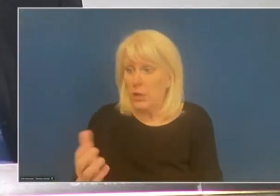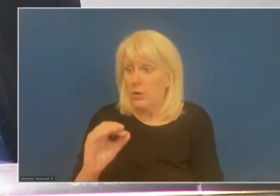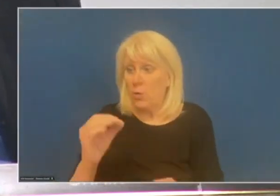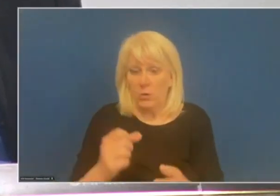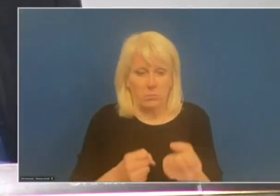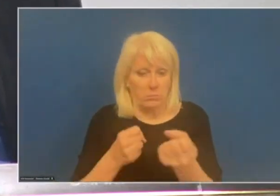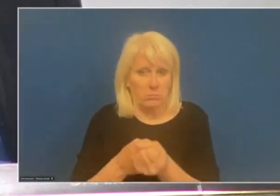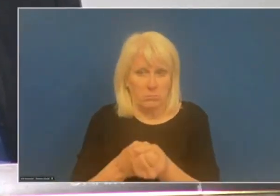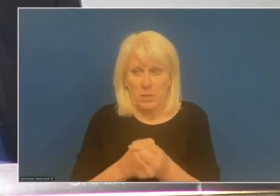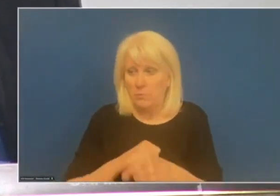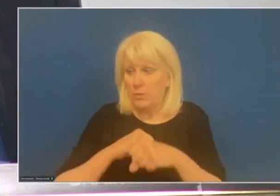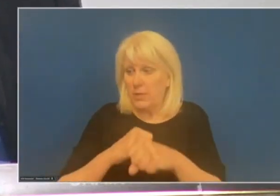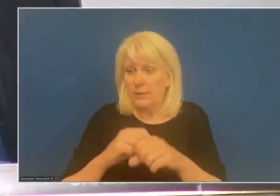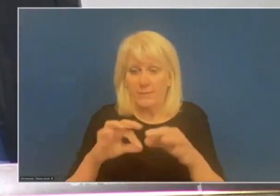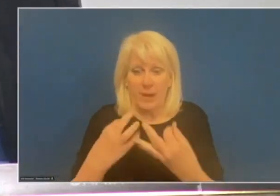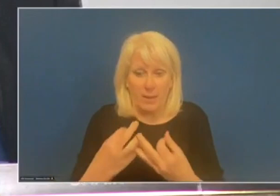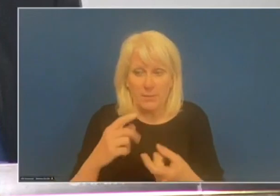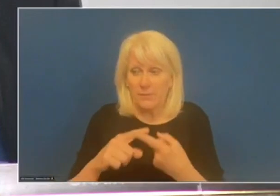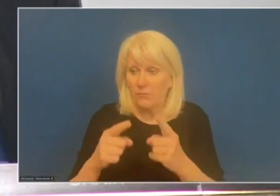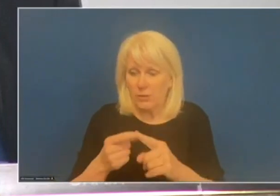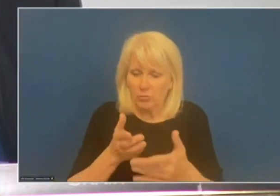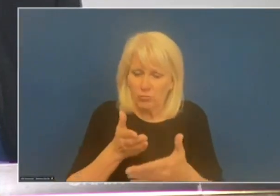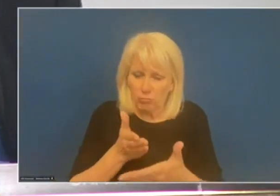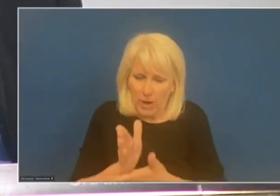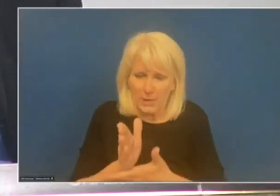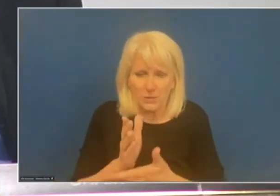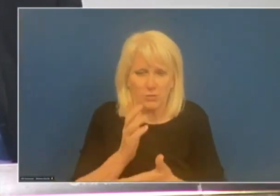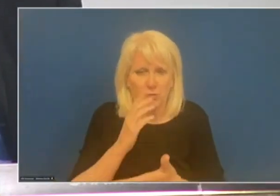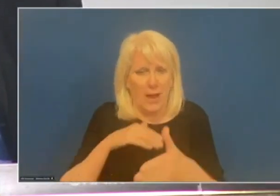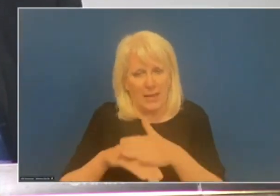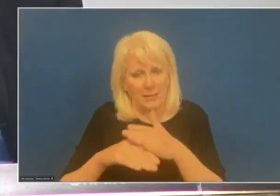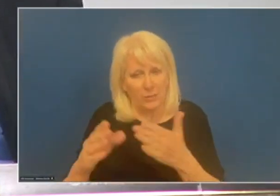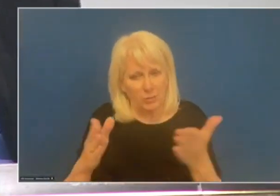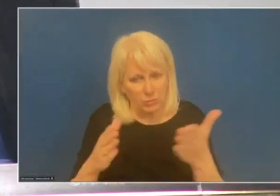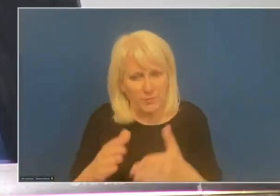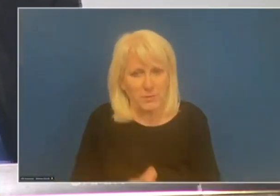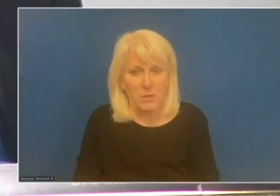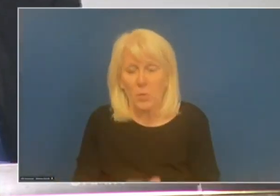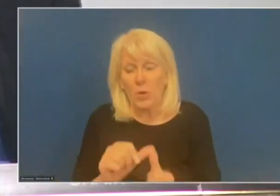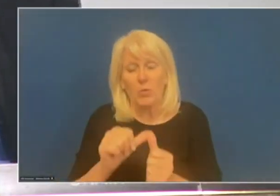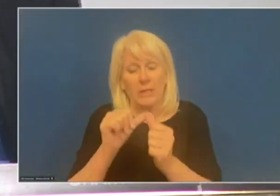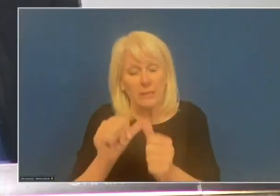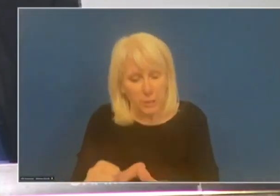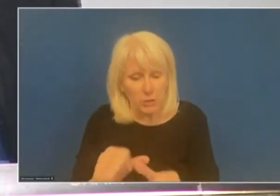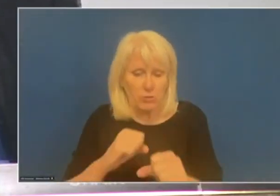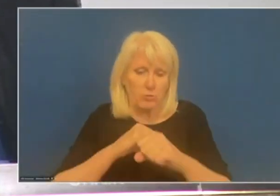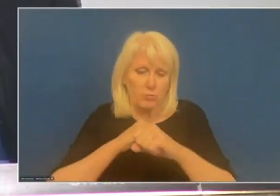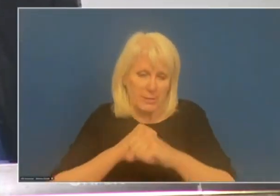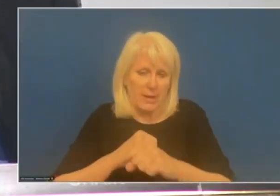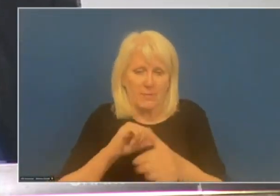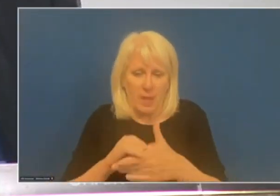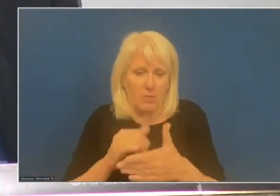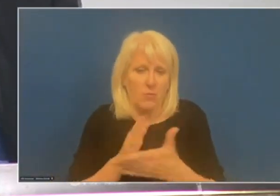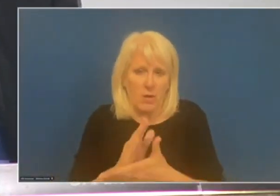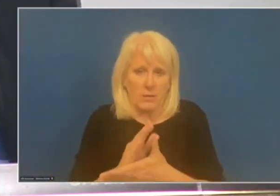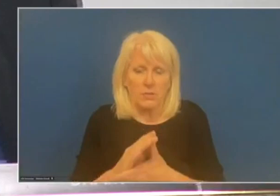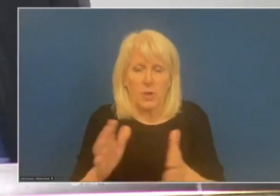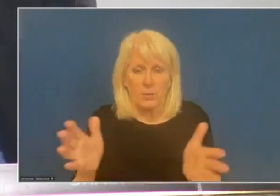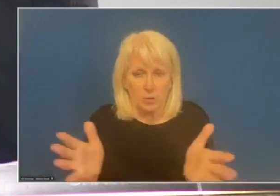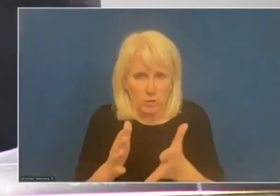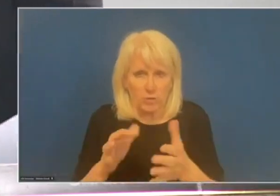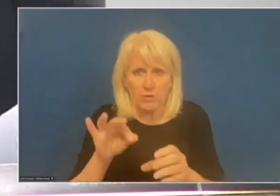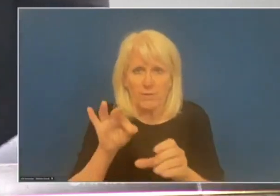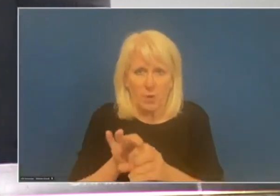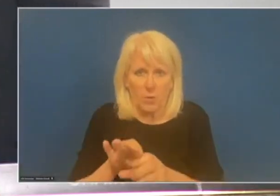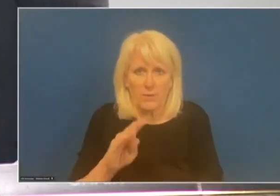protected our family and our friends in their right to these services, and we're going to continue to do that. And with that, colleagues, I'm urging a vote on this bill, and I